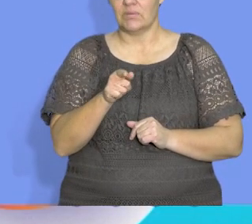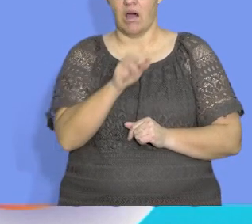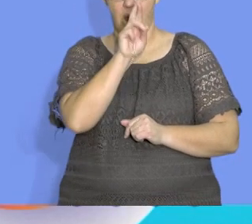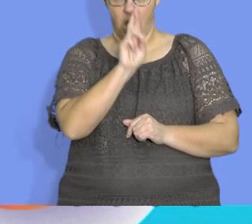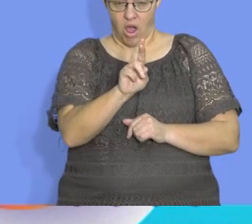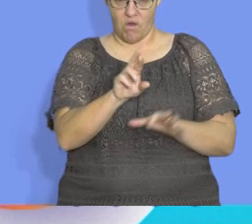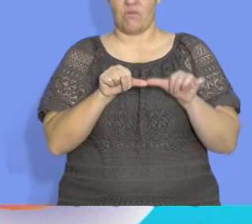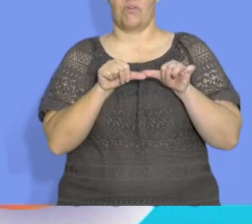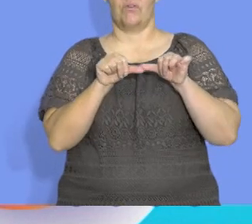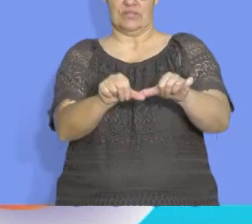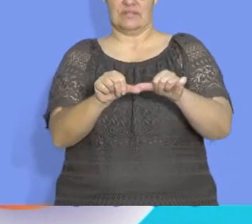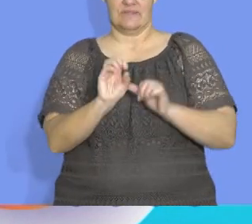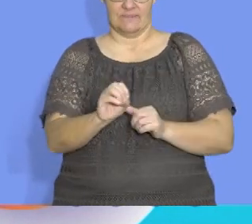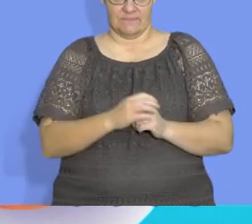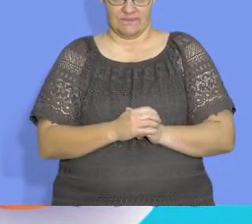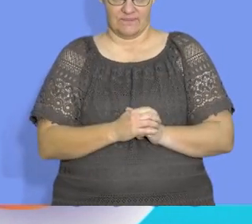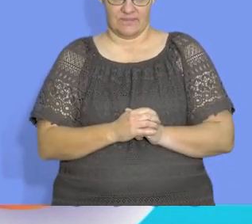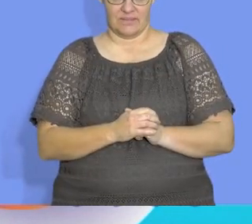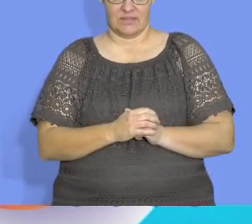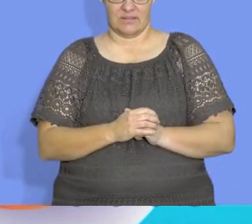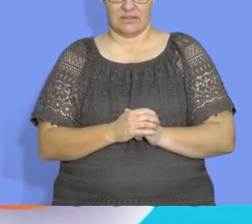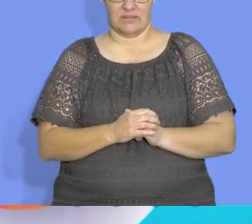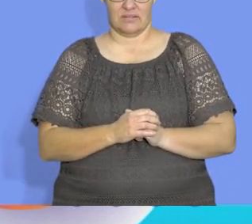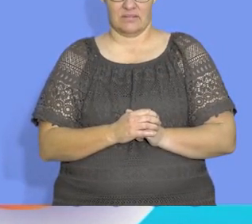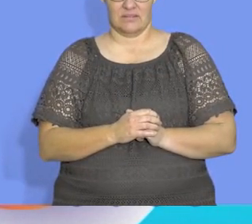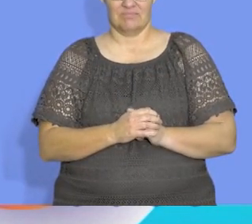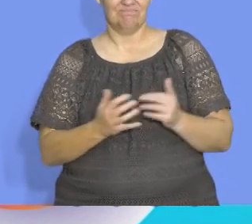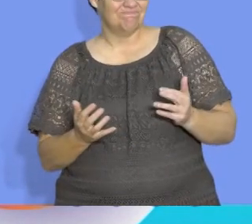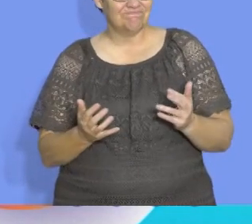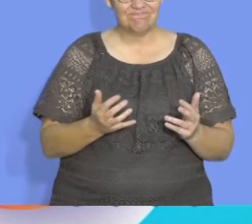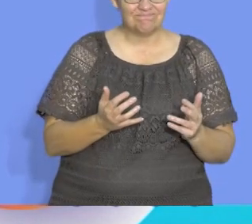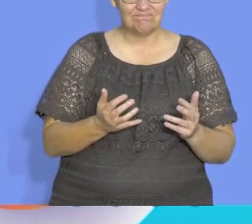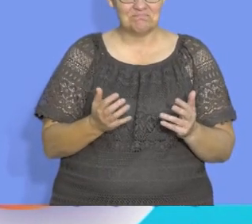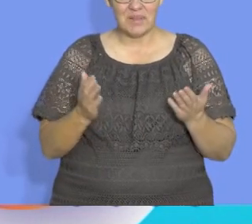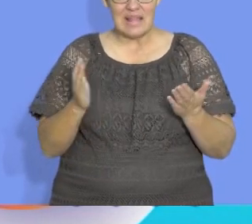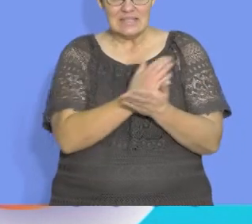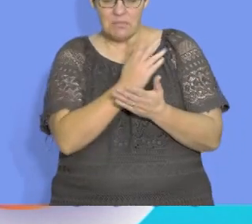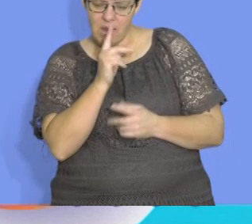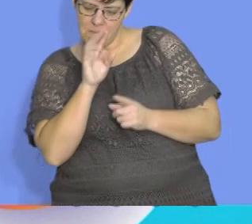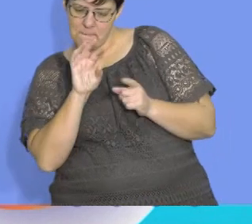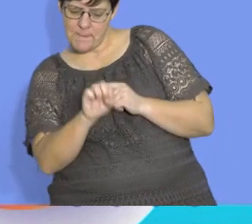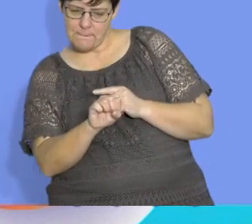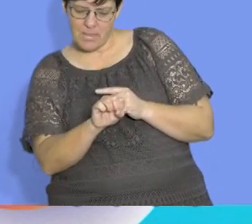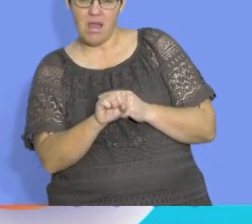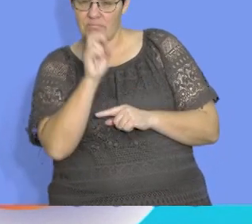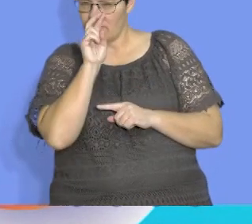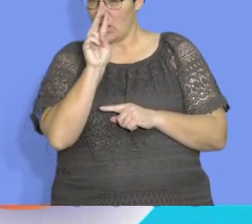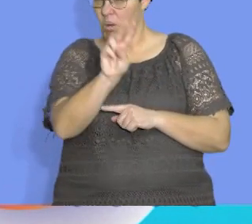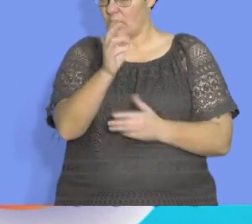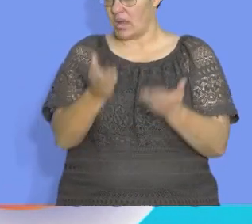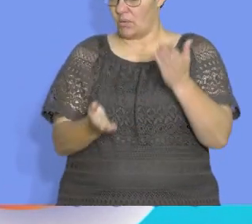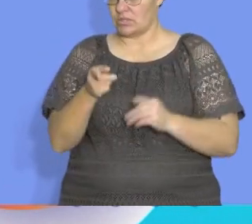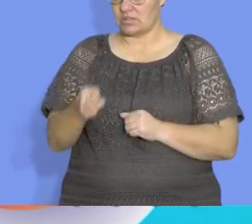R is a constant. So is there some clue that we can have as we look at this